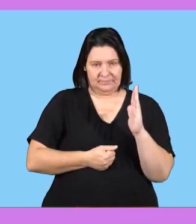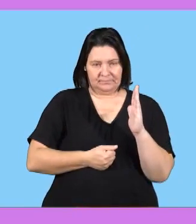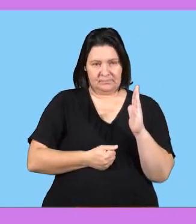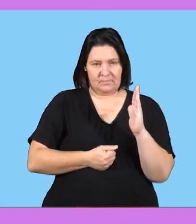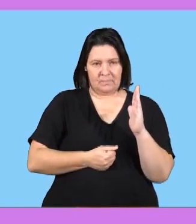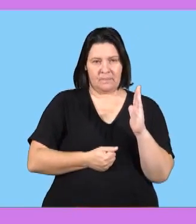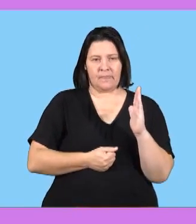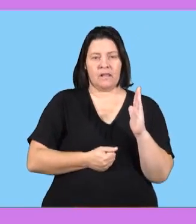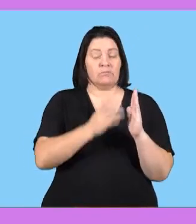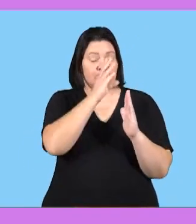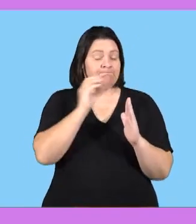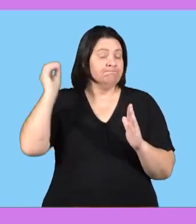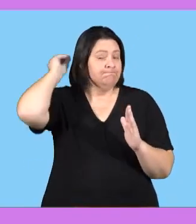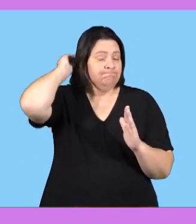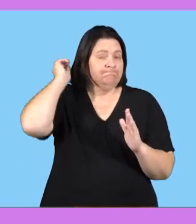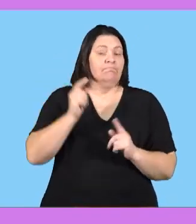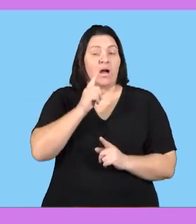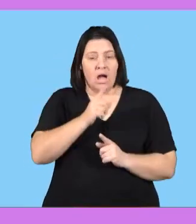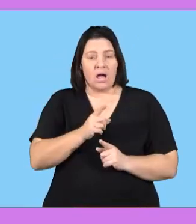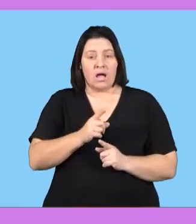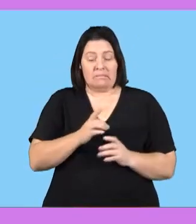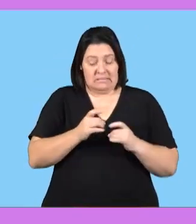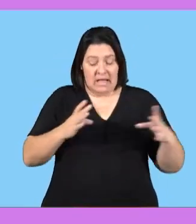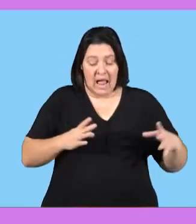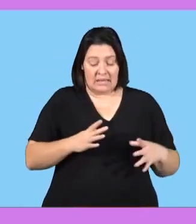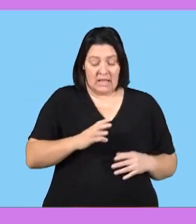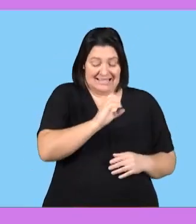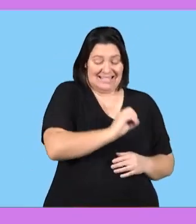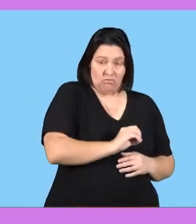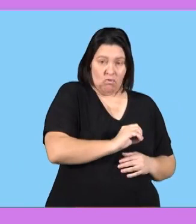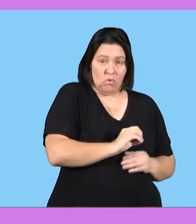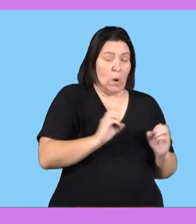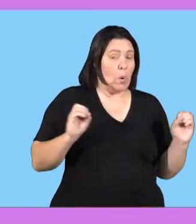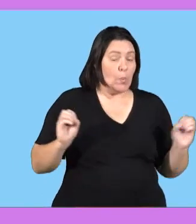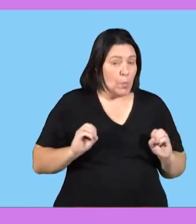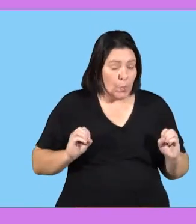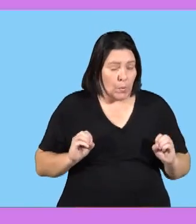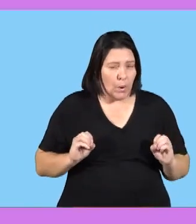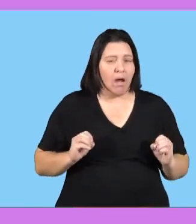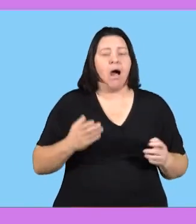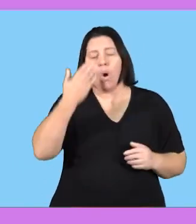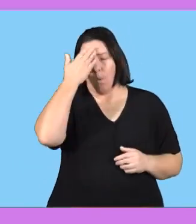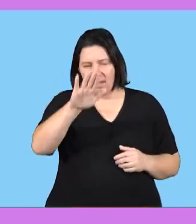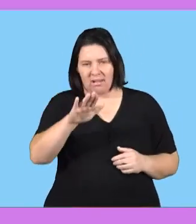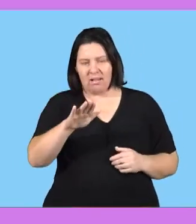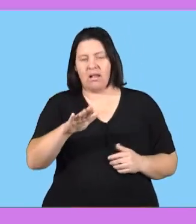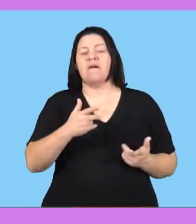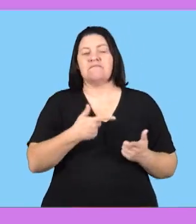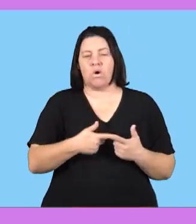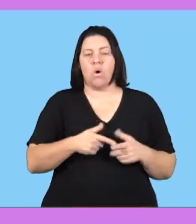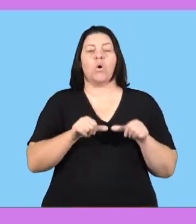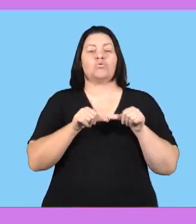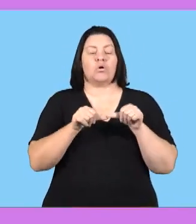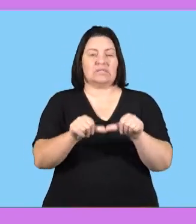axis. So take note that once it does not start at the origin, then we know that that is the graph for